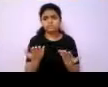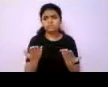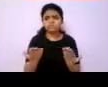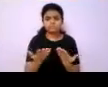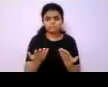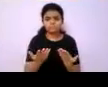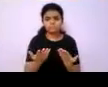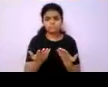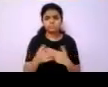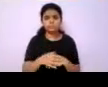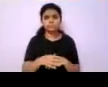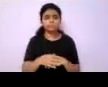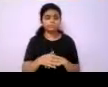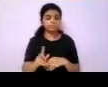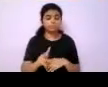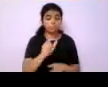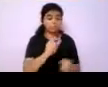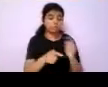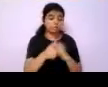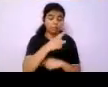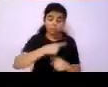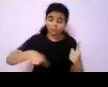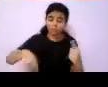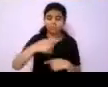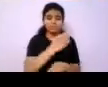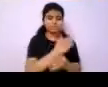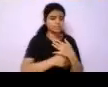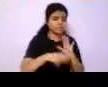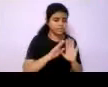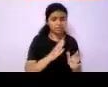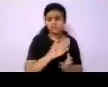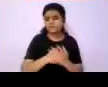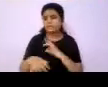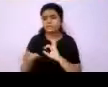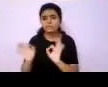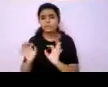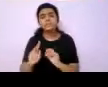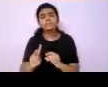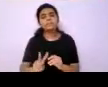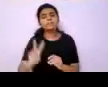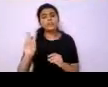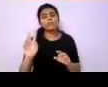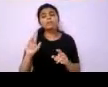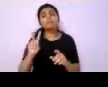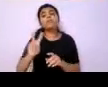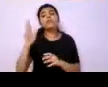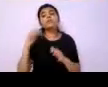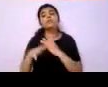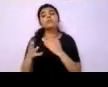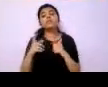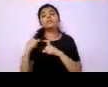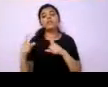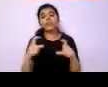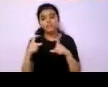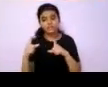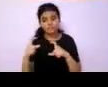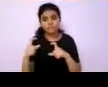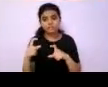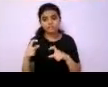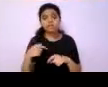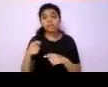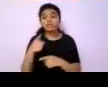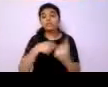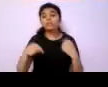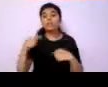flourishing is a value for everyone, care is a value for everyone. For we all sometimes